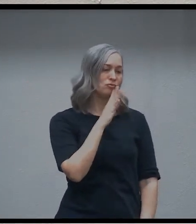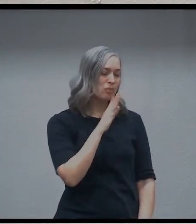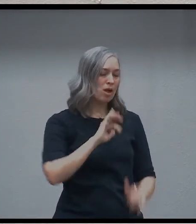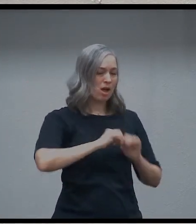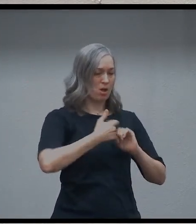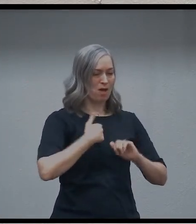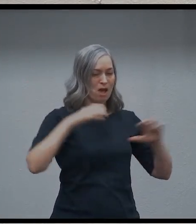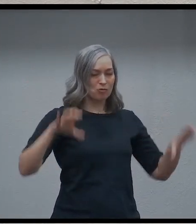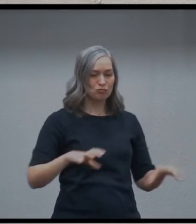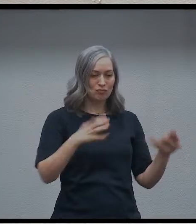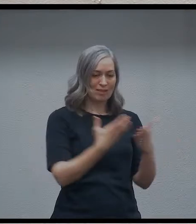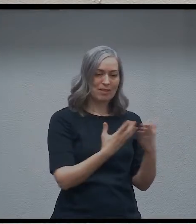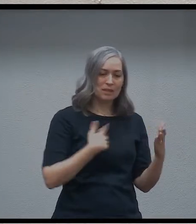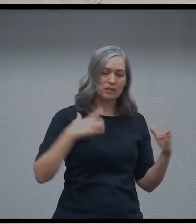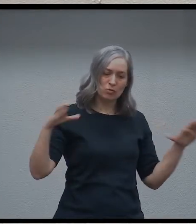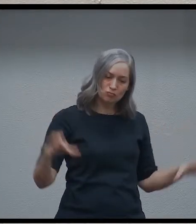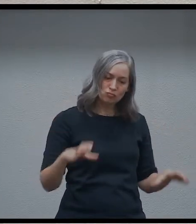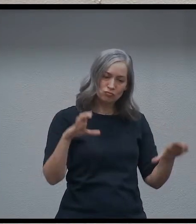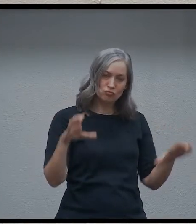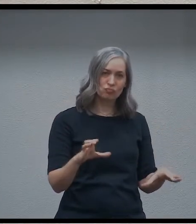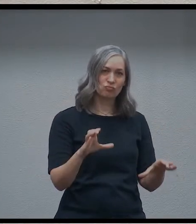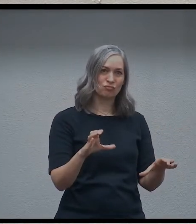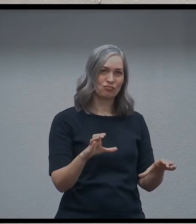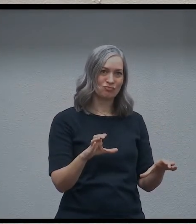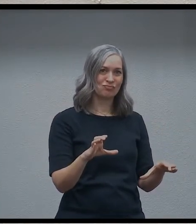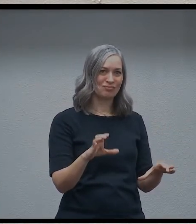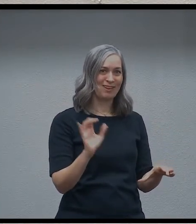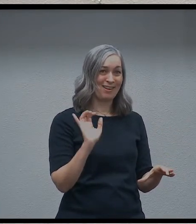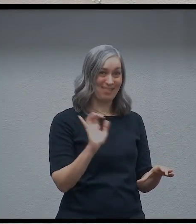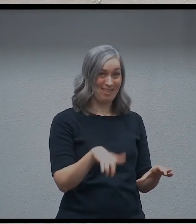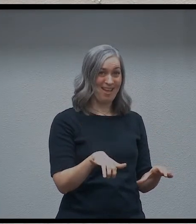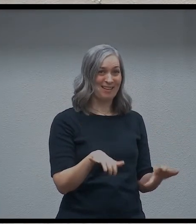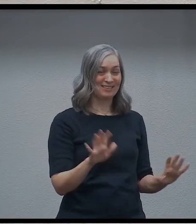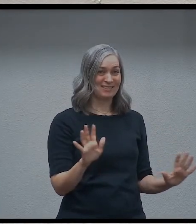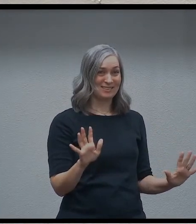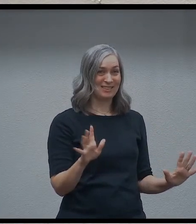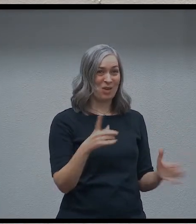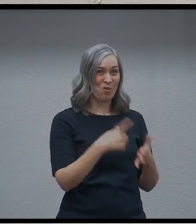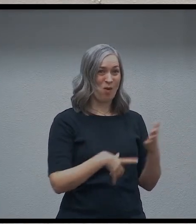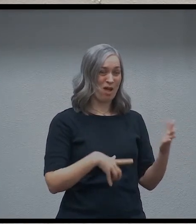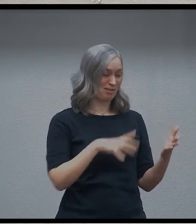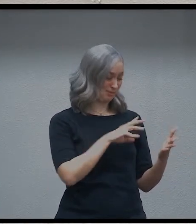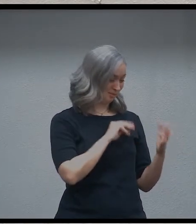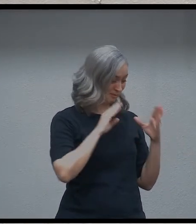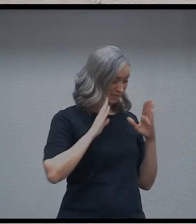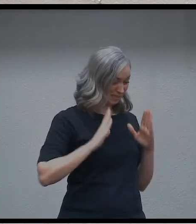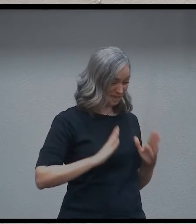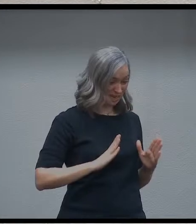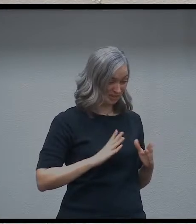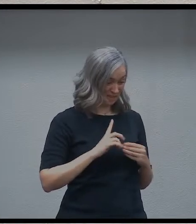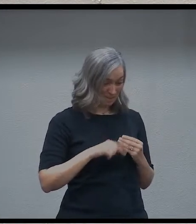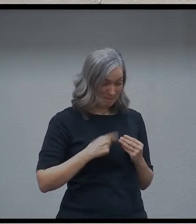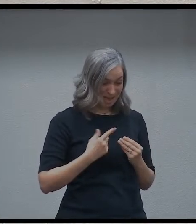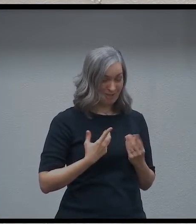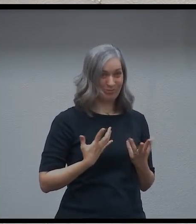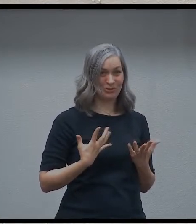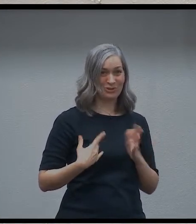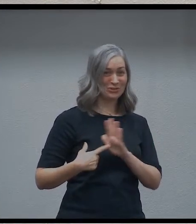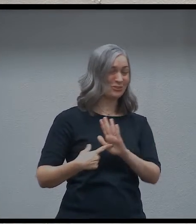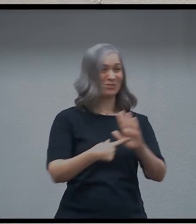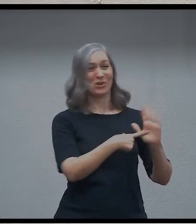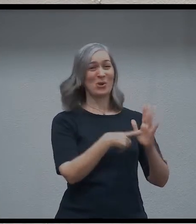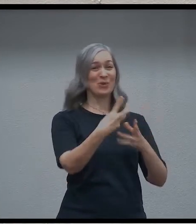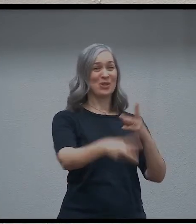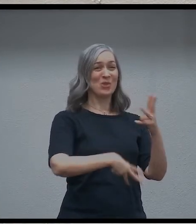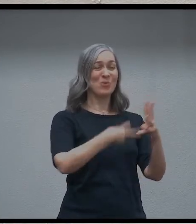do. And that's in itself kind of like just what being a missionary is about. It's about showing the